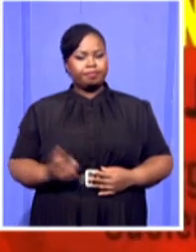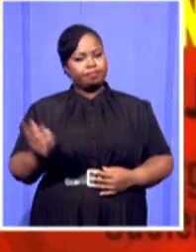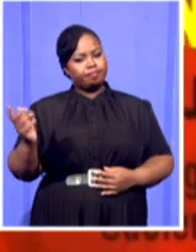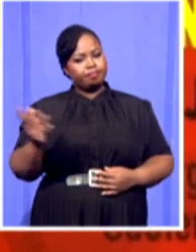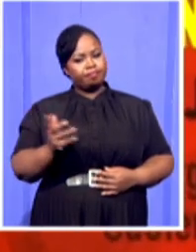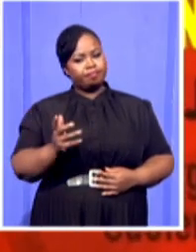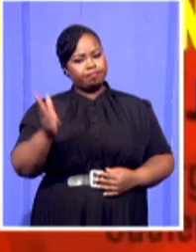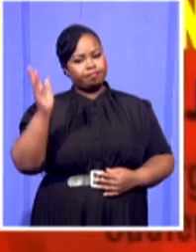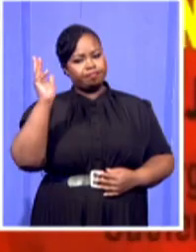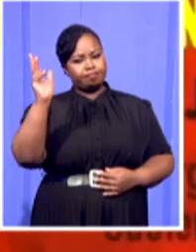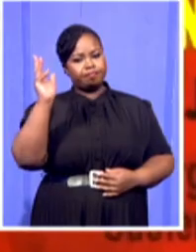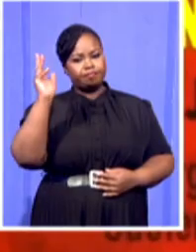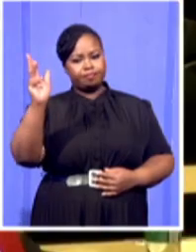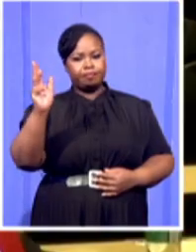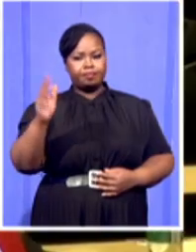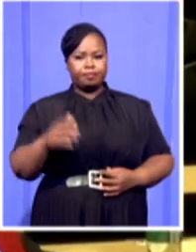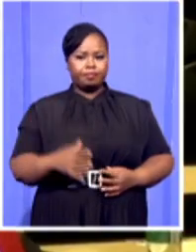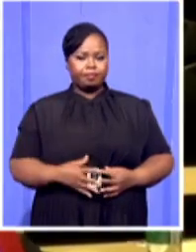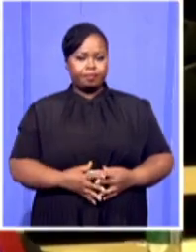a report.